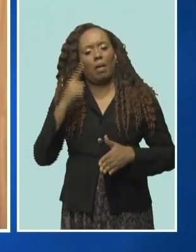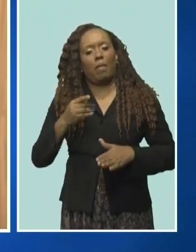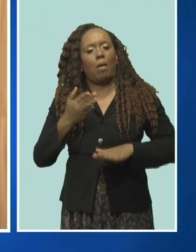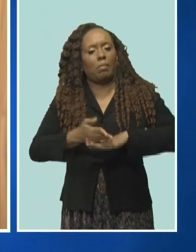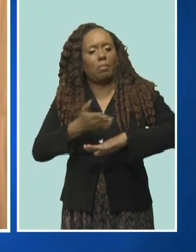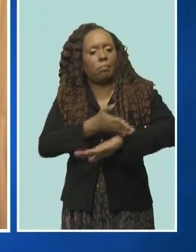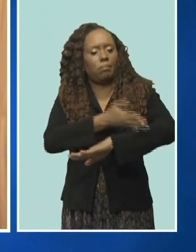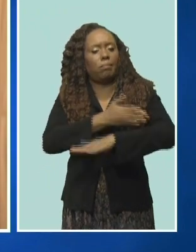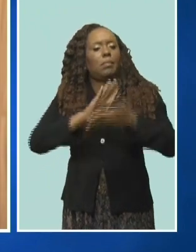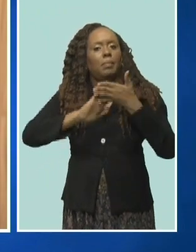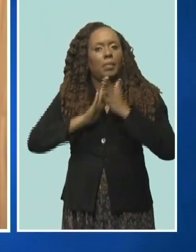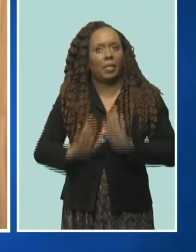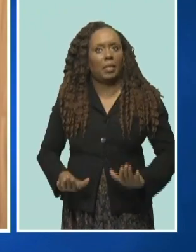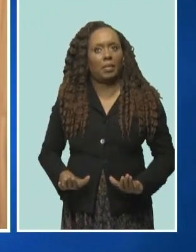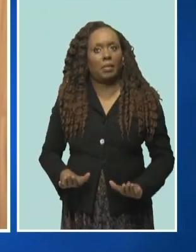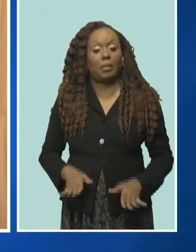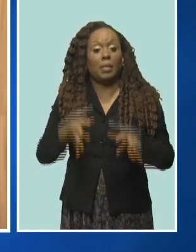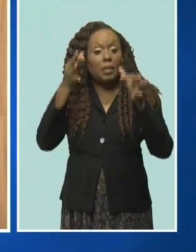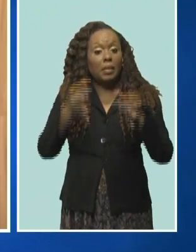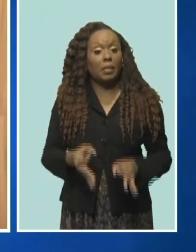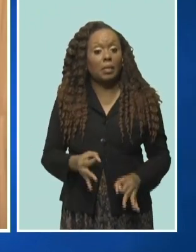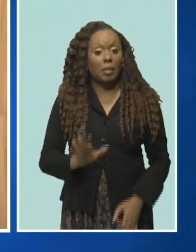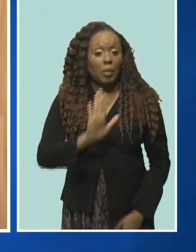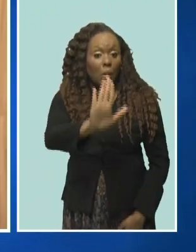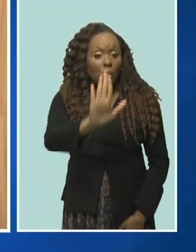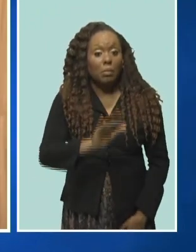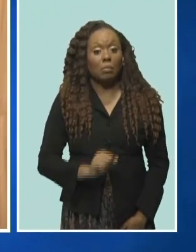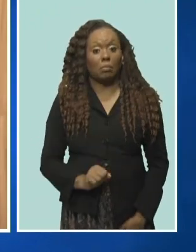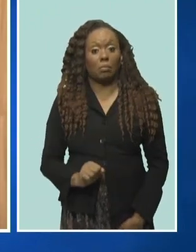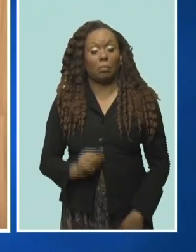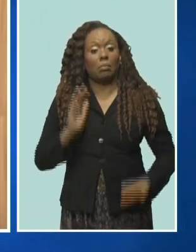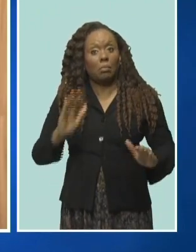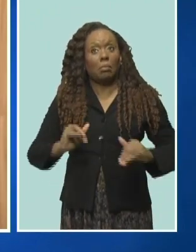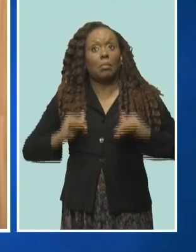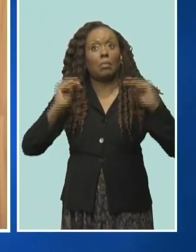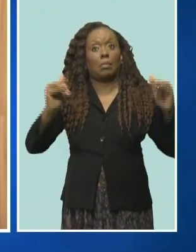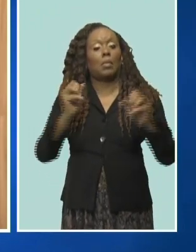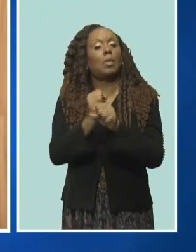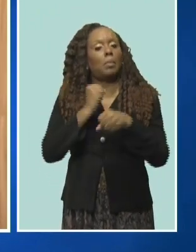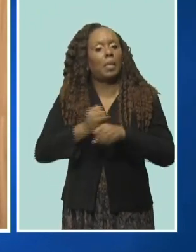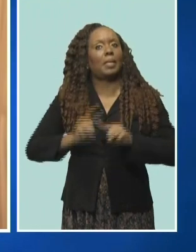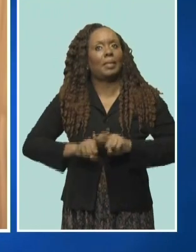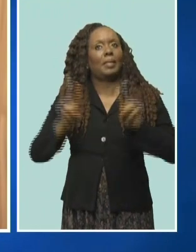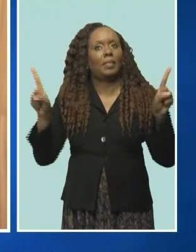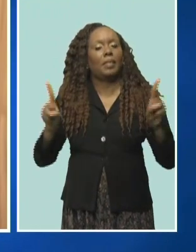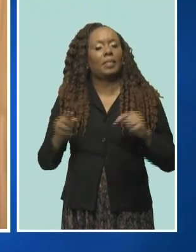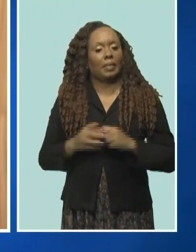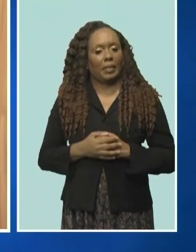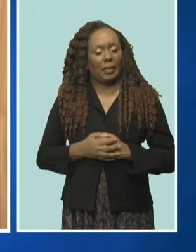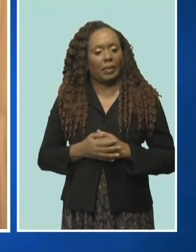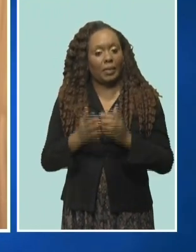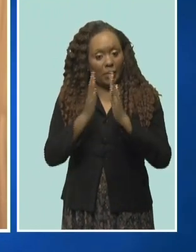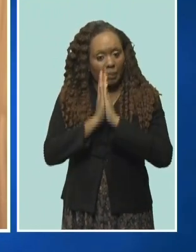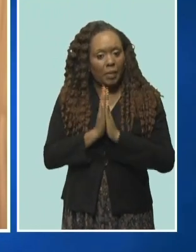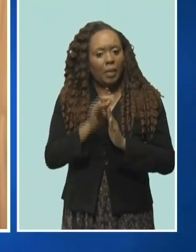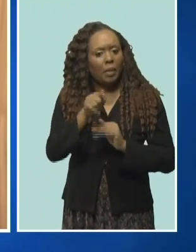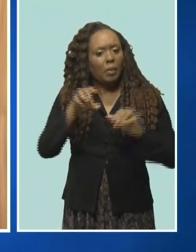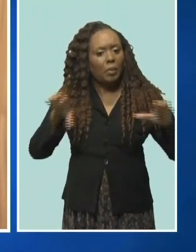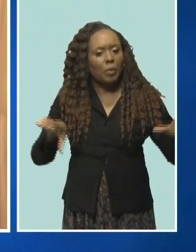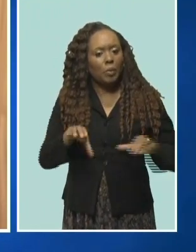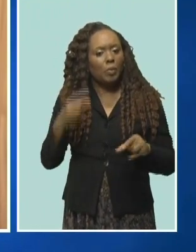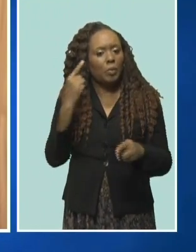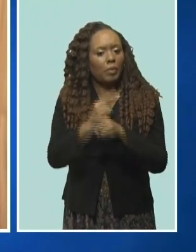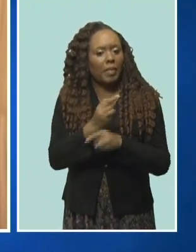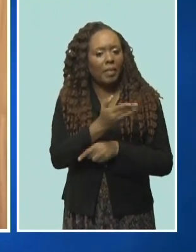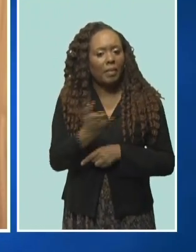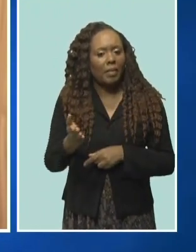common peace. The choice is yours to step up and to make that difference. I pray that you do the right thing,